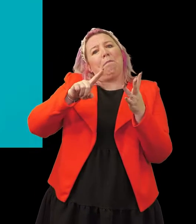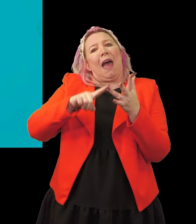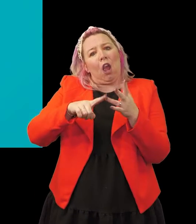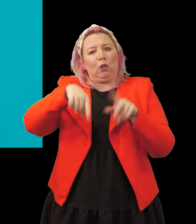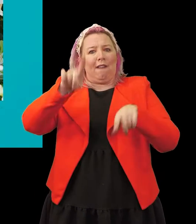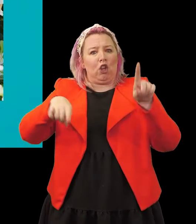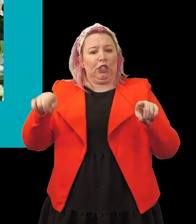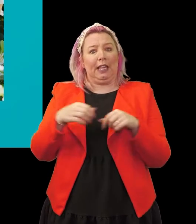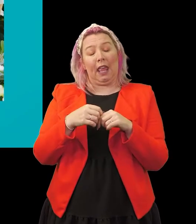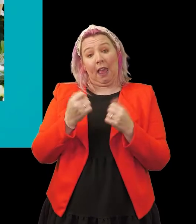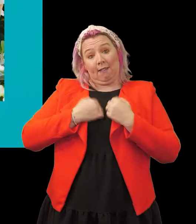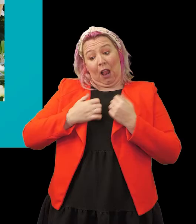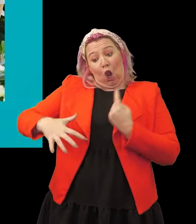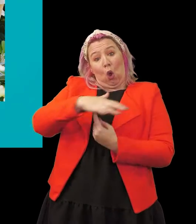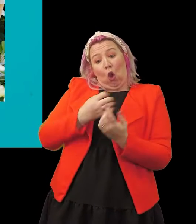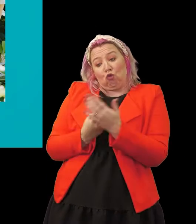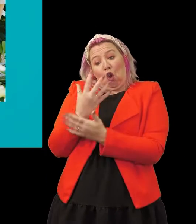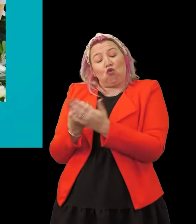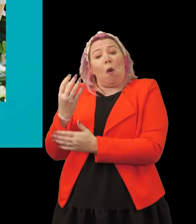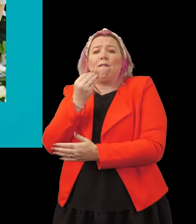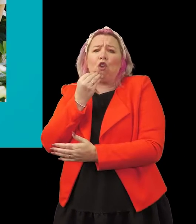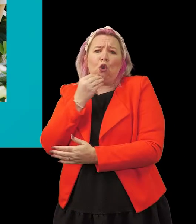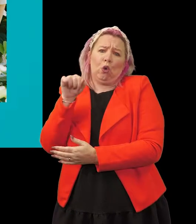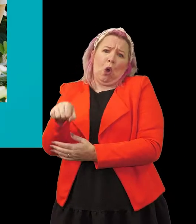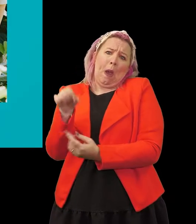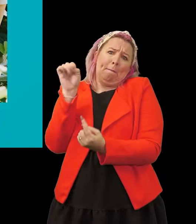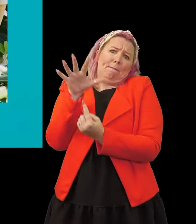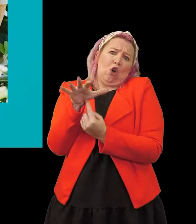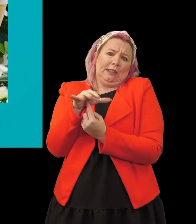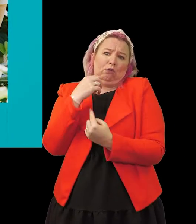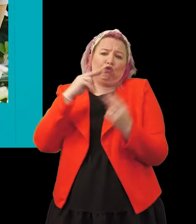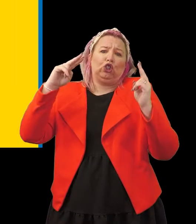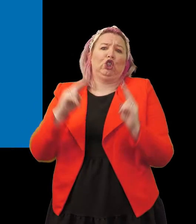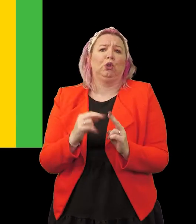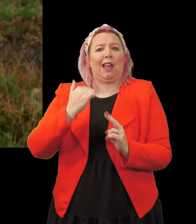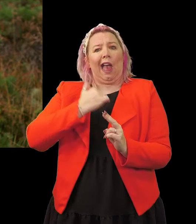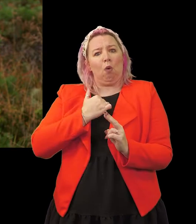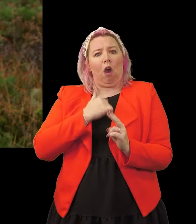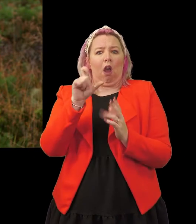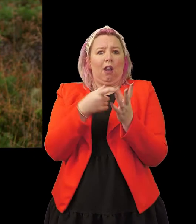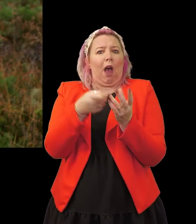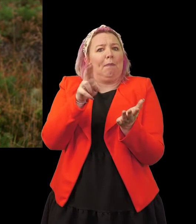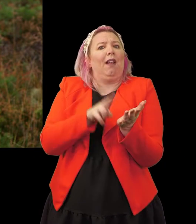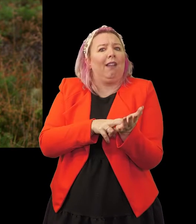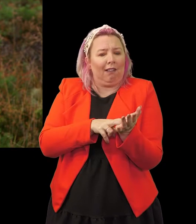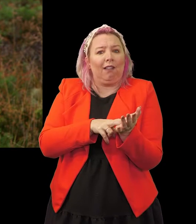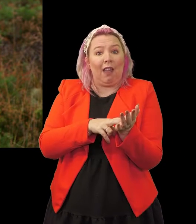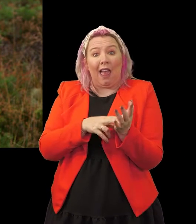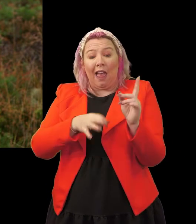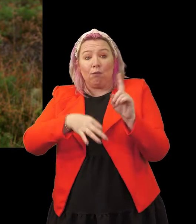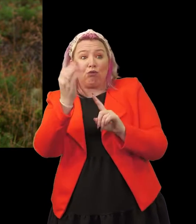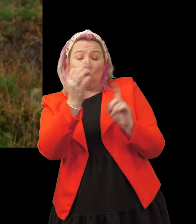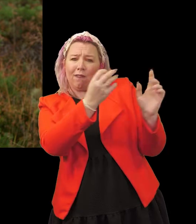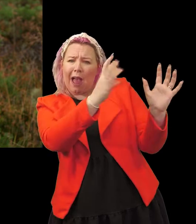Growing food locally and sustainably is an important part of reducing our carbon footprint. Improving habitats will allow